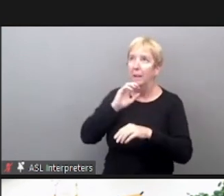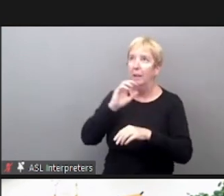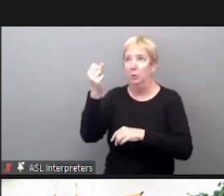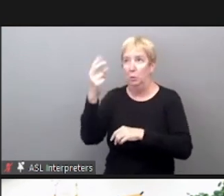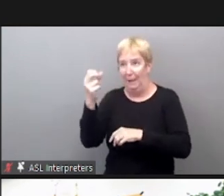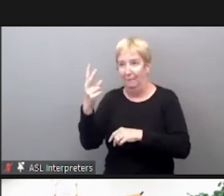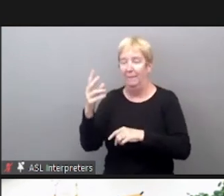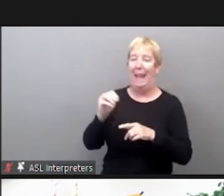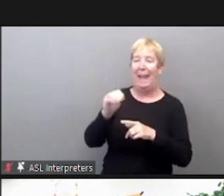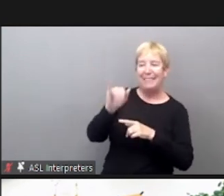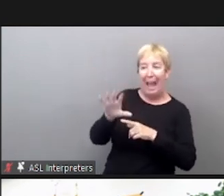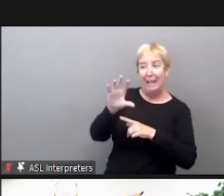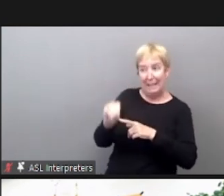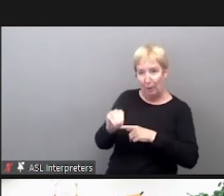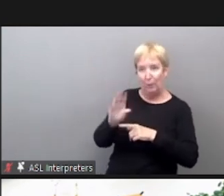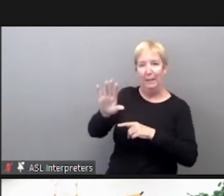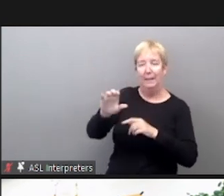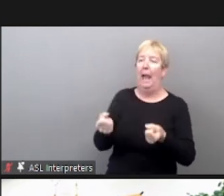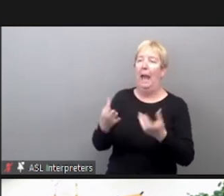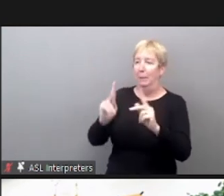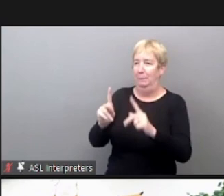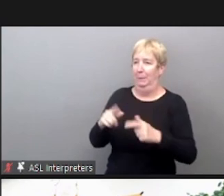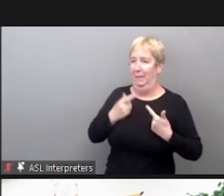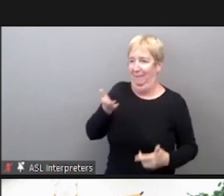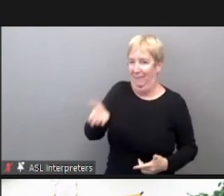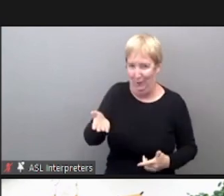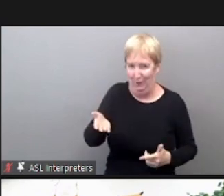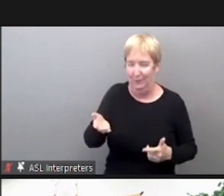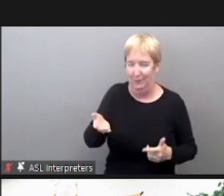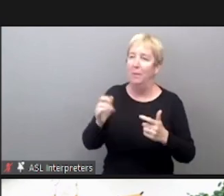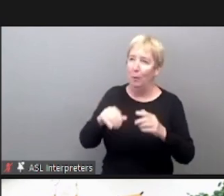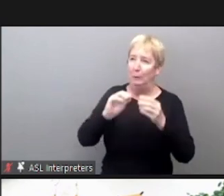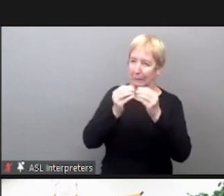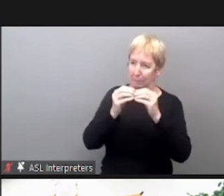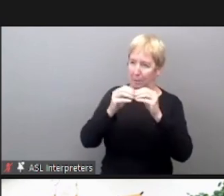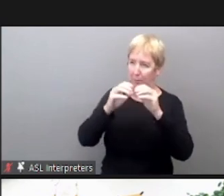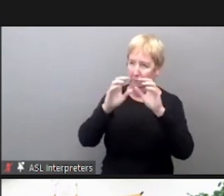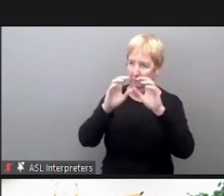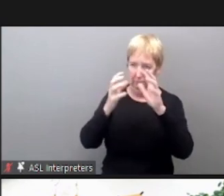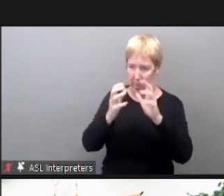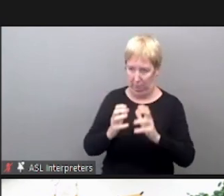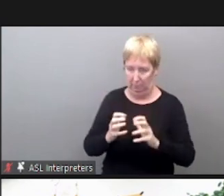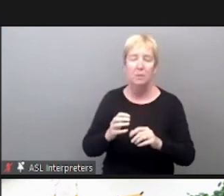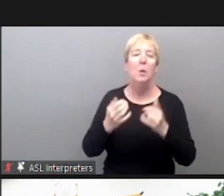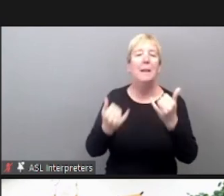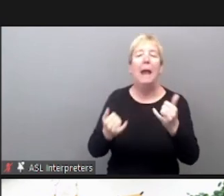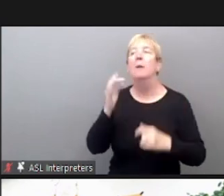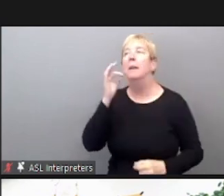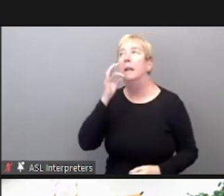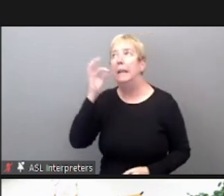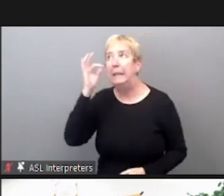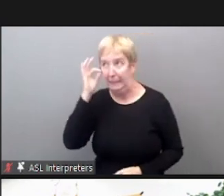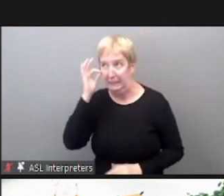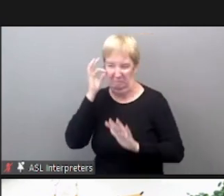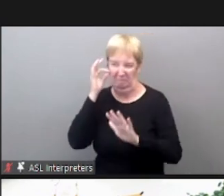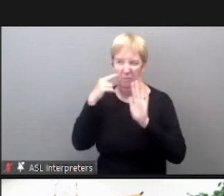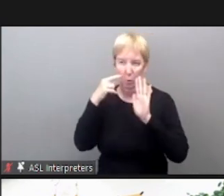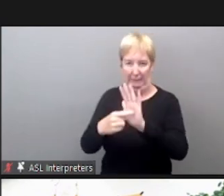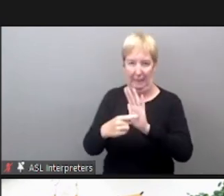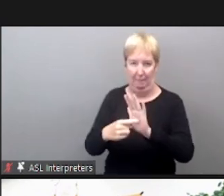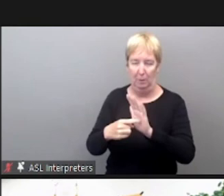population 12 and over. And so then you get these numbers here. So let's just look at American Indian numbers. So